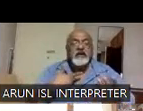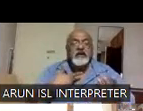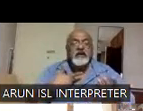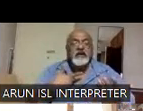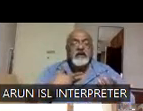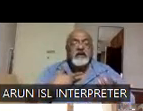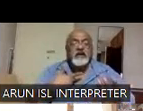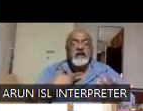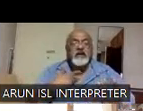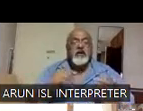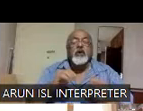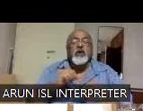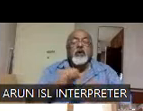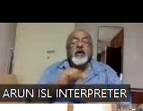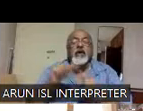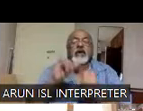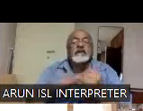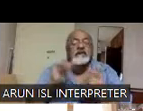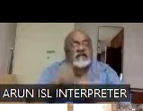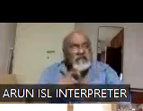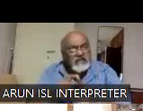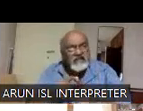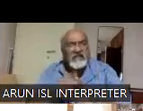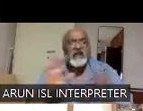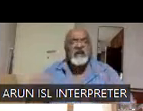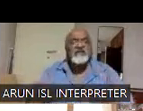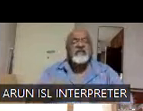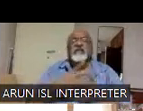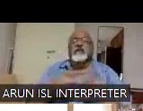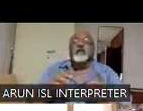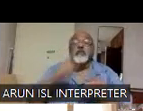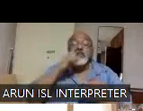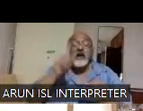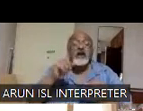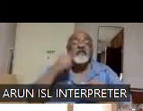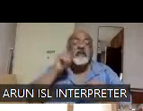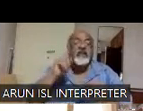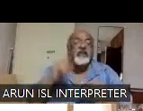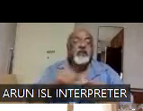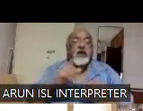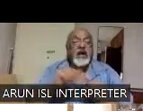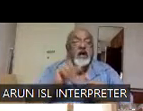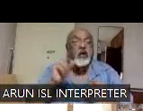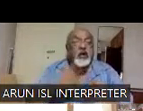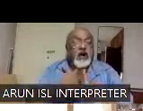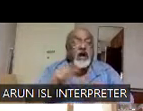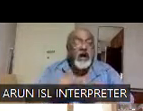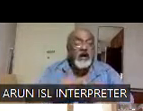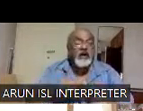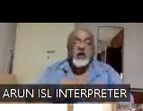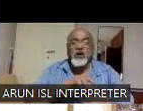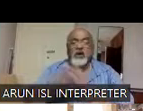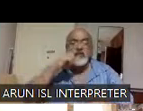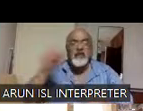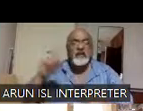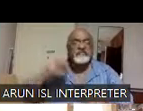autism and other things. So parents led by Poonam Didi, Aloka Didi, this great mother, Sudha Kaulji,